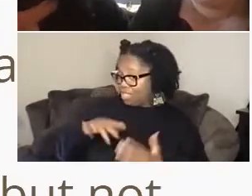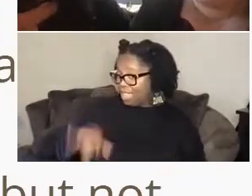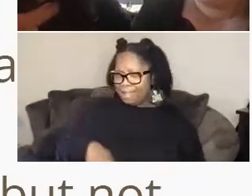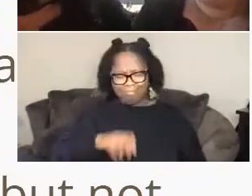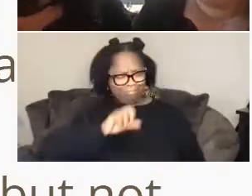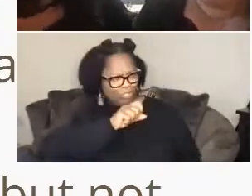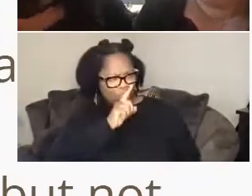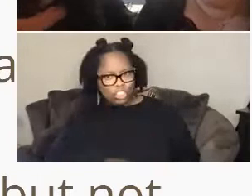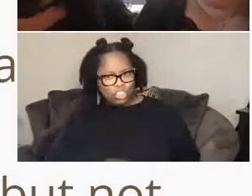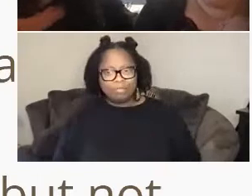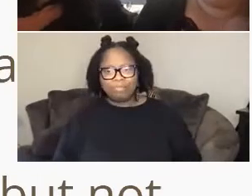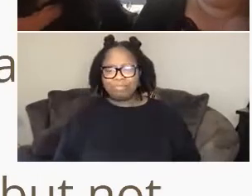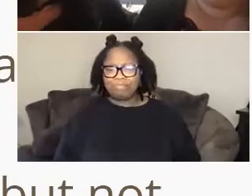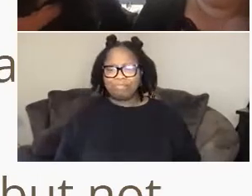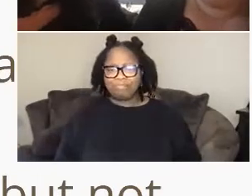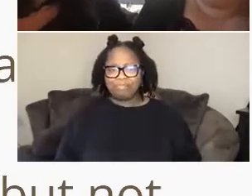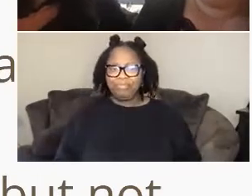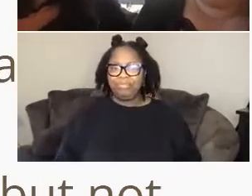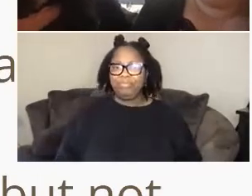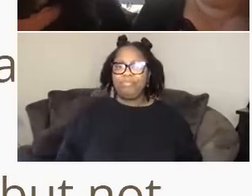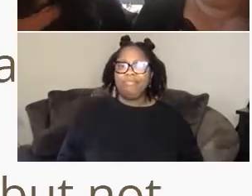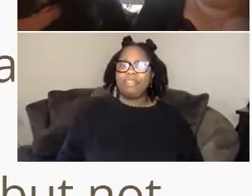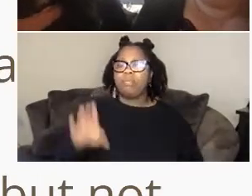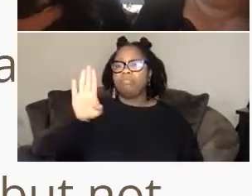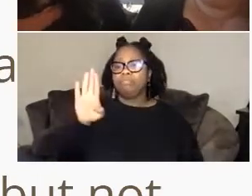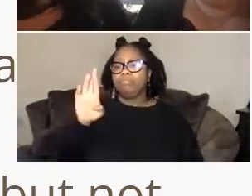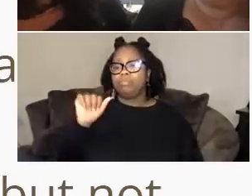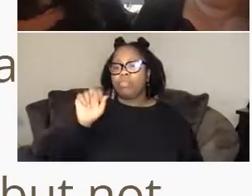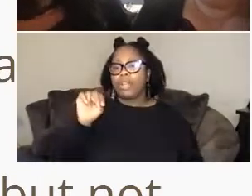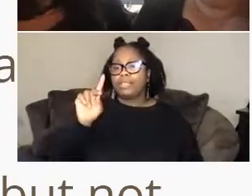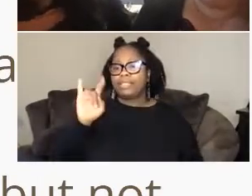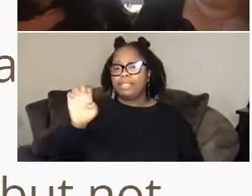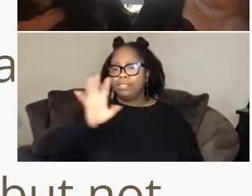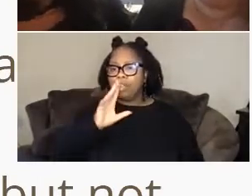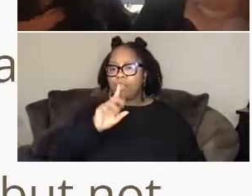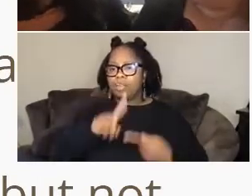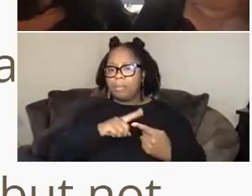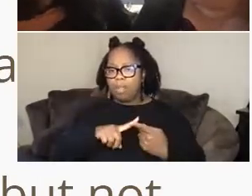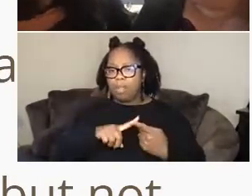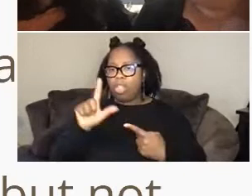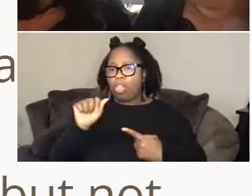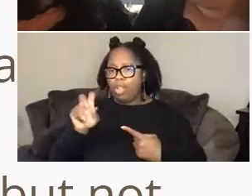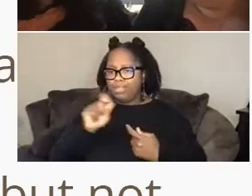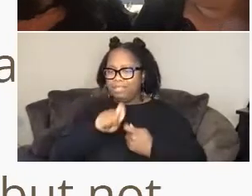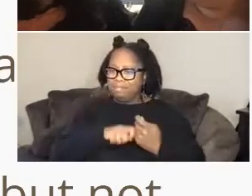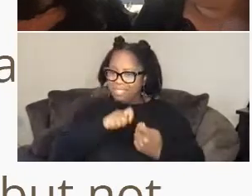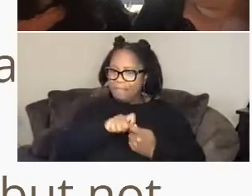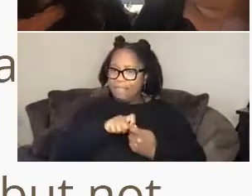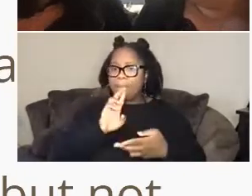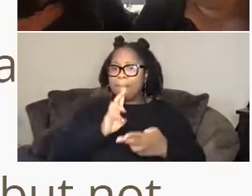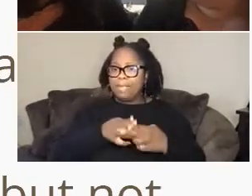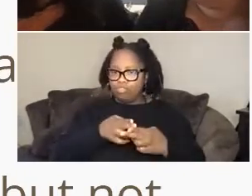So Brandie was talking about laws that specifically mention weight.